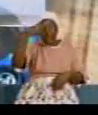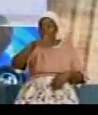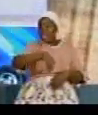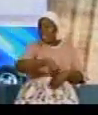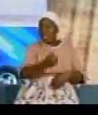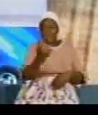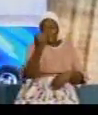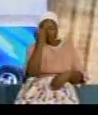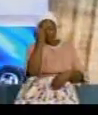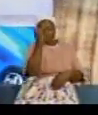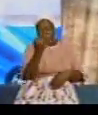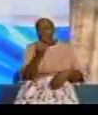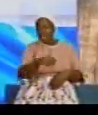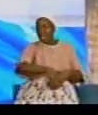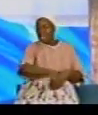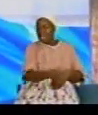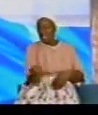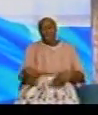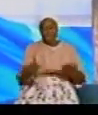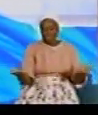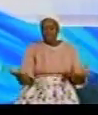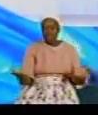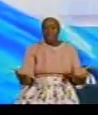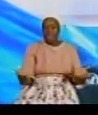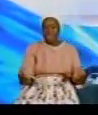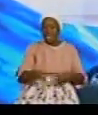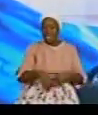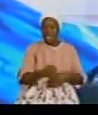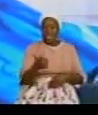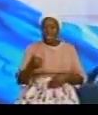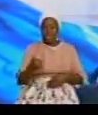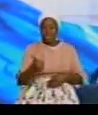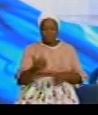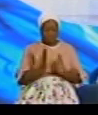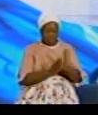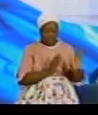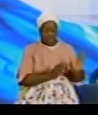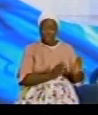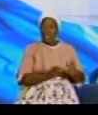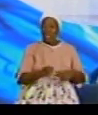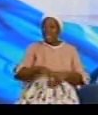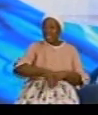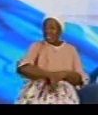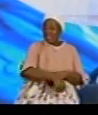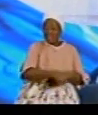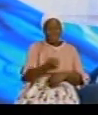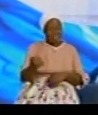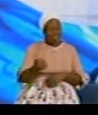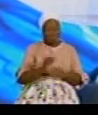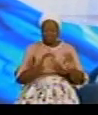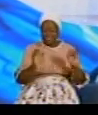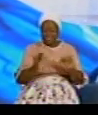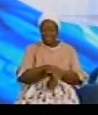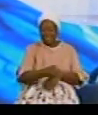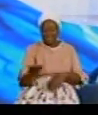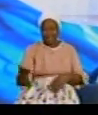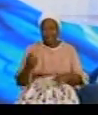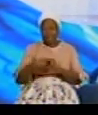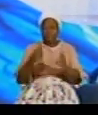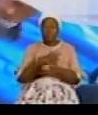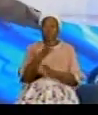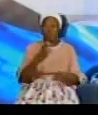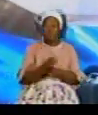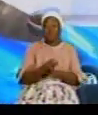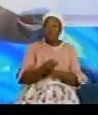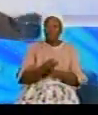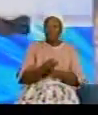idea, any opinion, any policy, any thing from the world, from